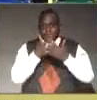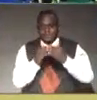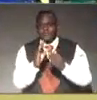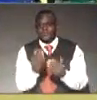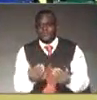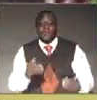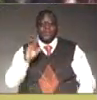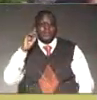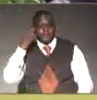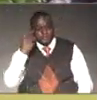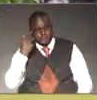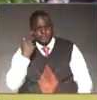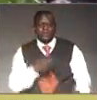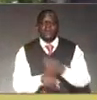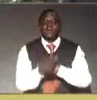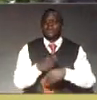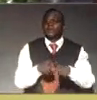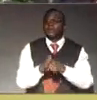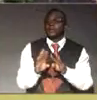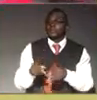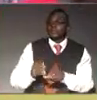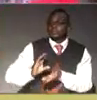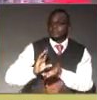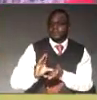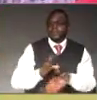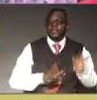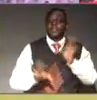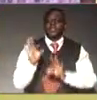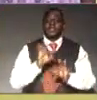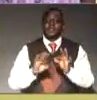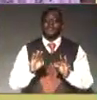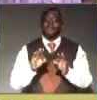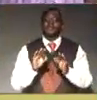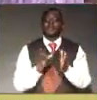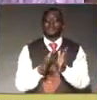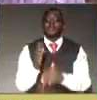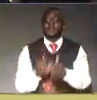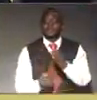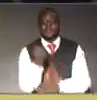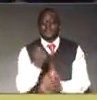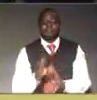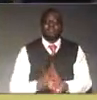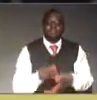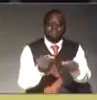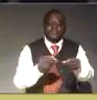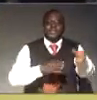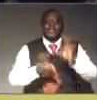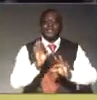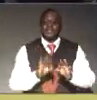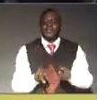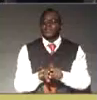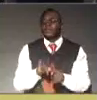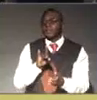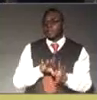with mental health disorders as he handed them Easter gifts. But all of that is for you? Yeah. Okay? Yeah. The director of Butabika Hospital,